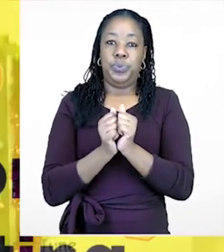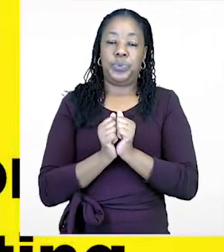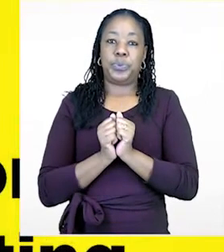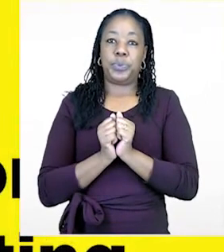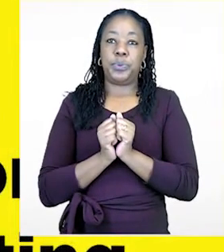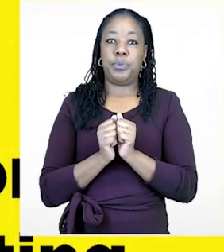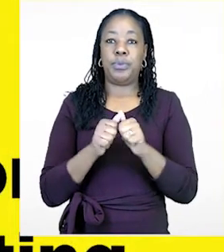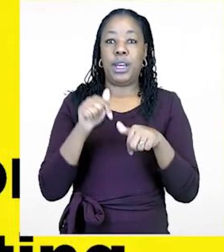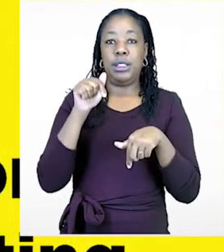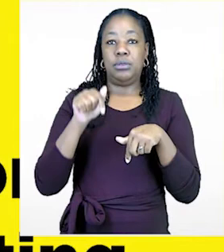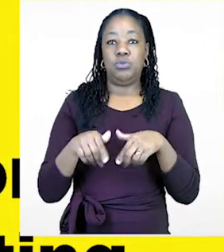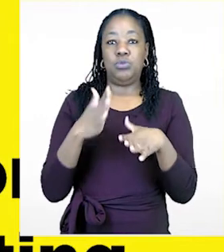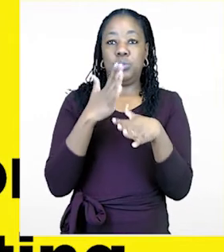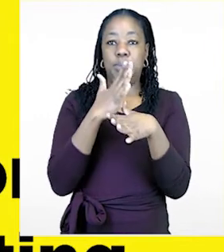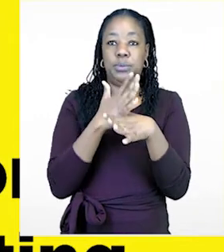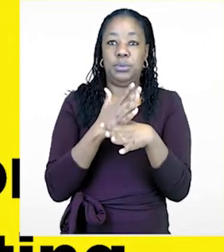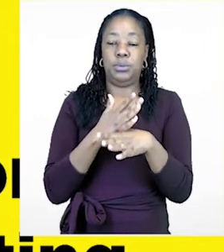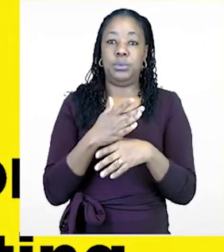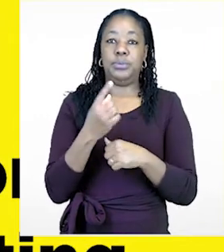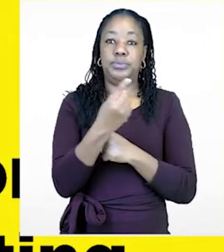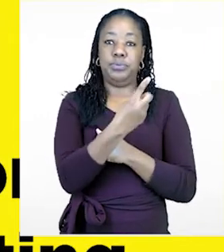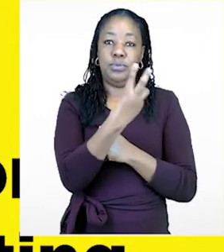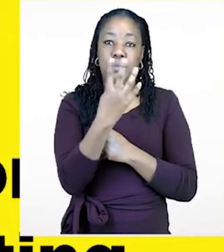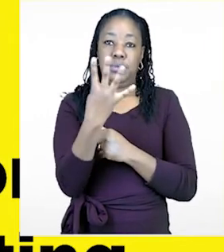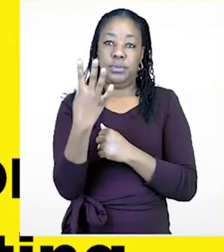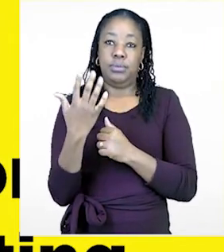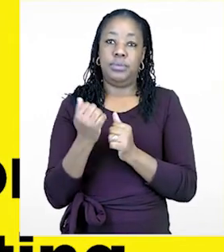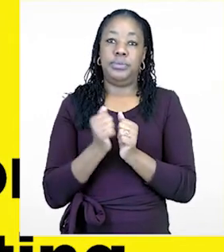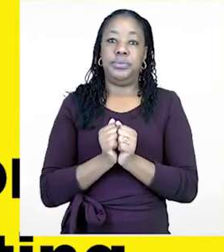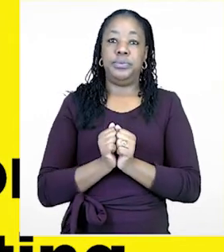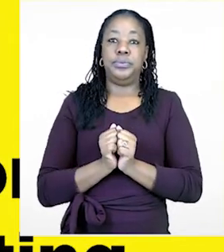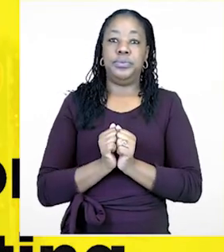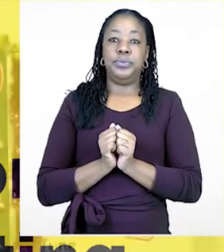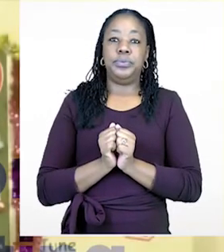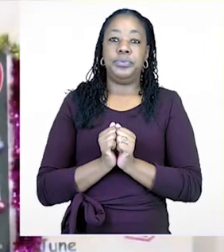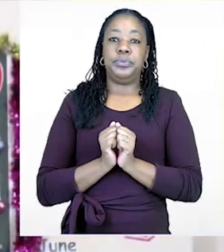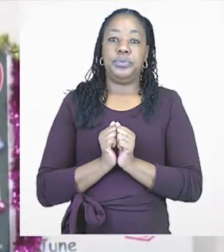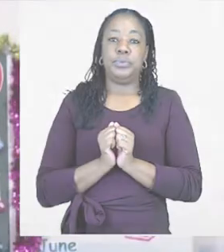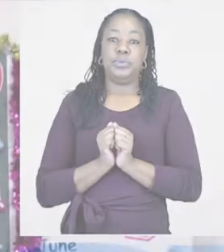you. Well done. Our lesson today is about counting.